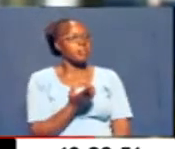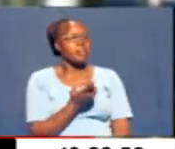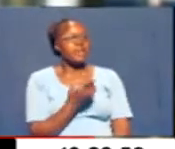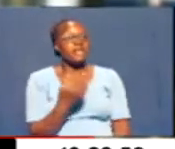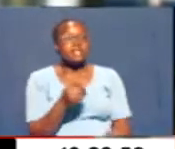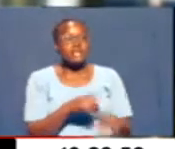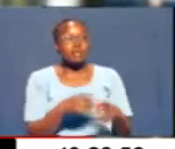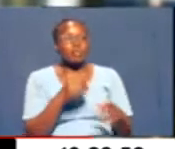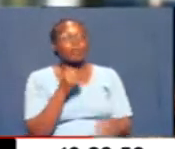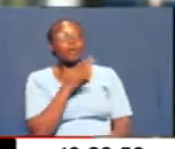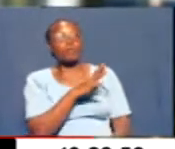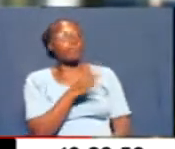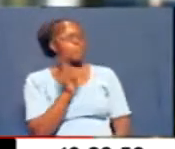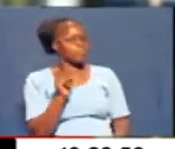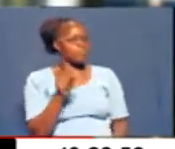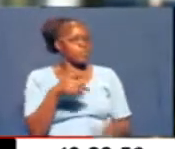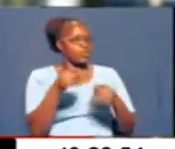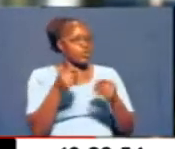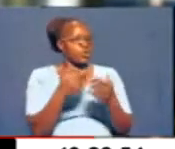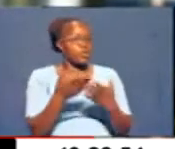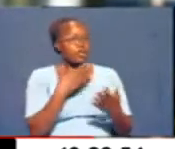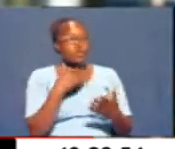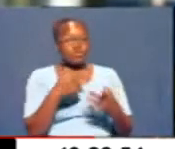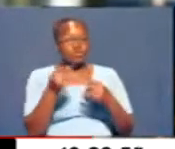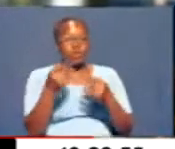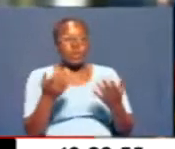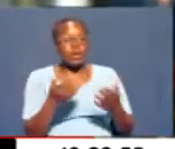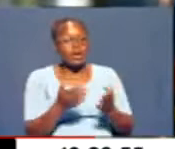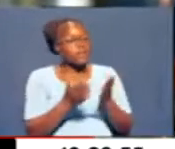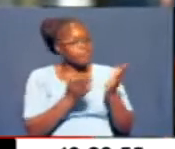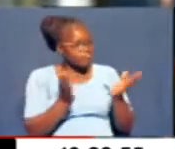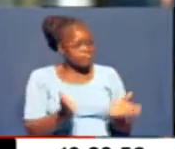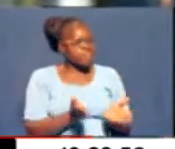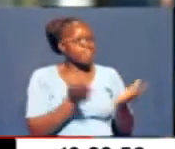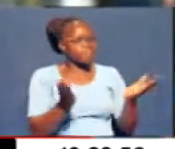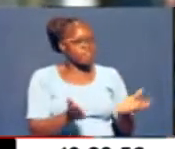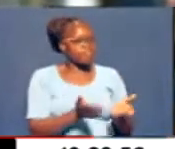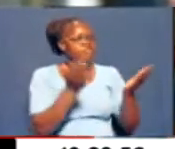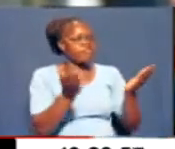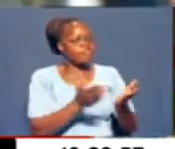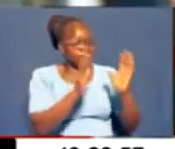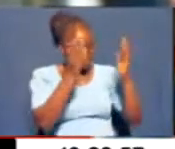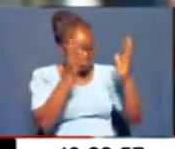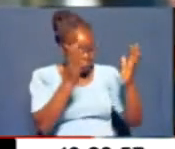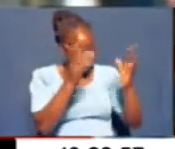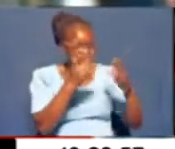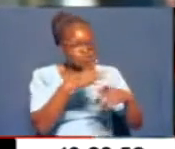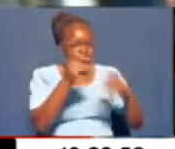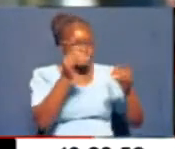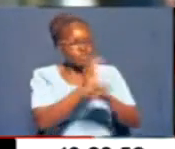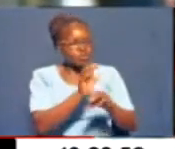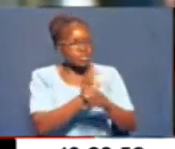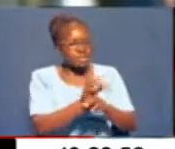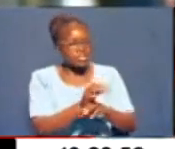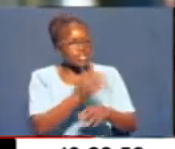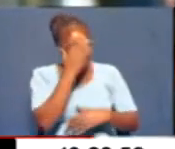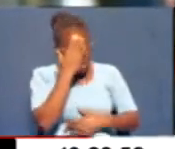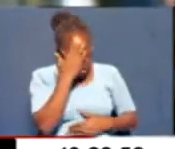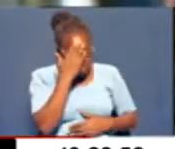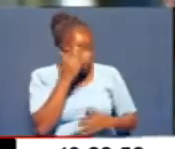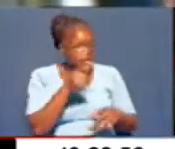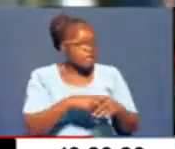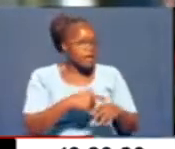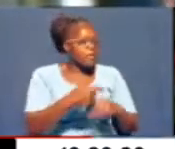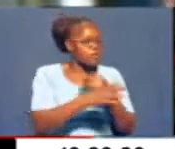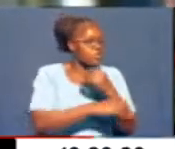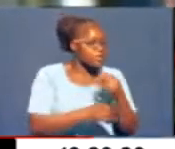want to go to where they are going to be cheered. So the church is a soft spot for them. You go to church, people are humble. Even rogues go to church, and when they are there, they are